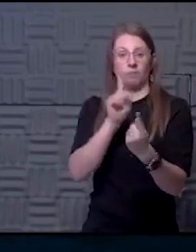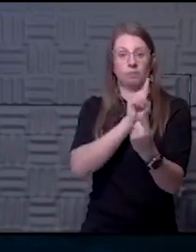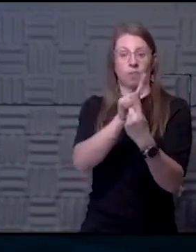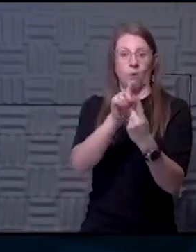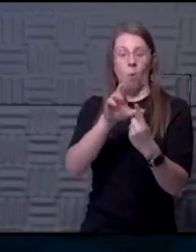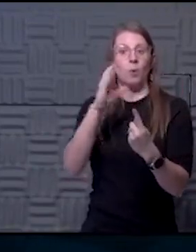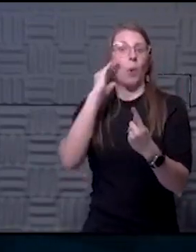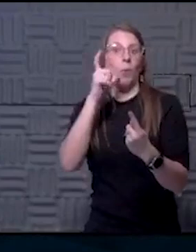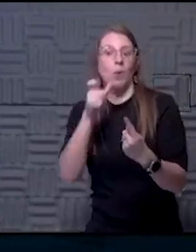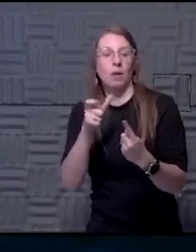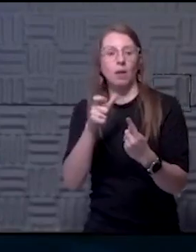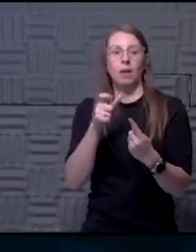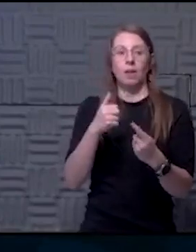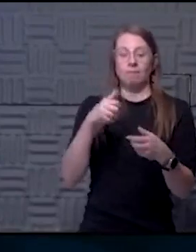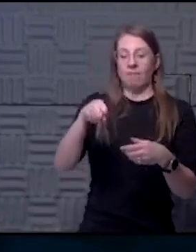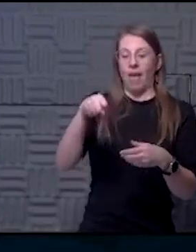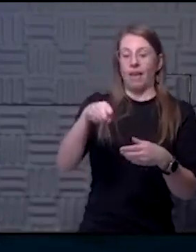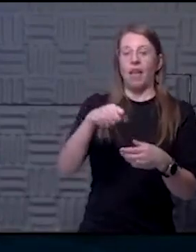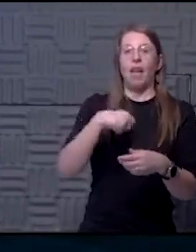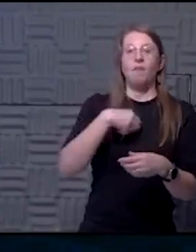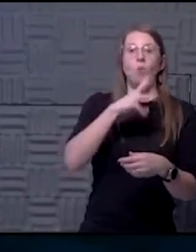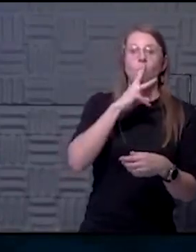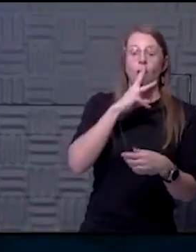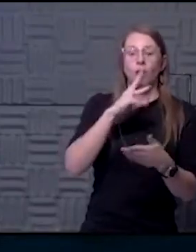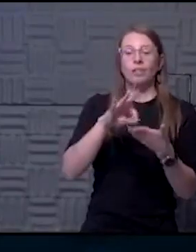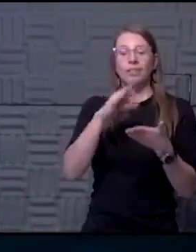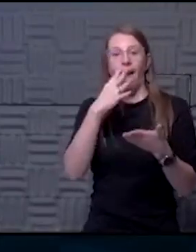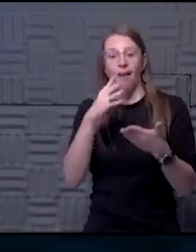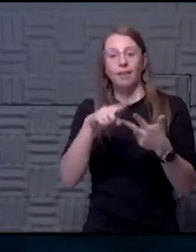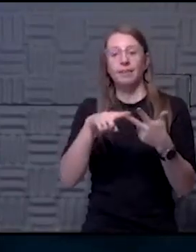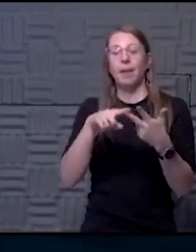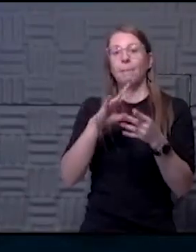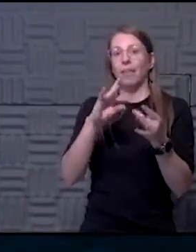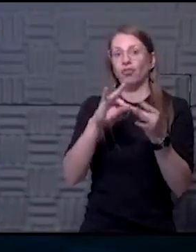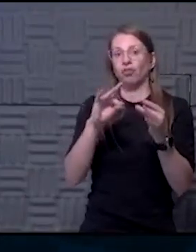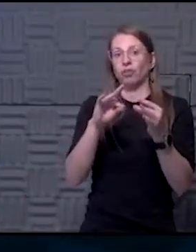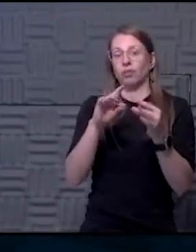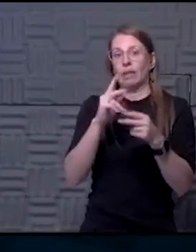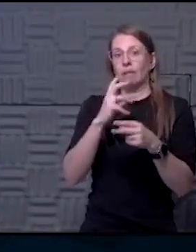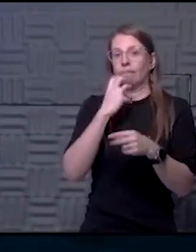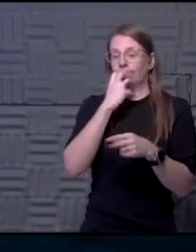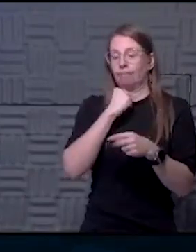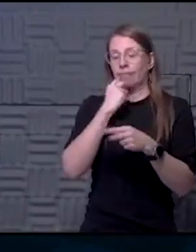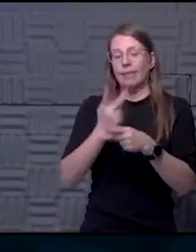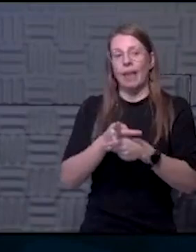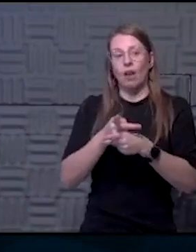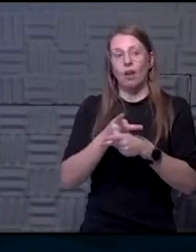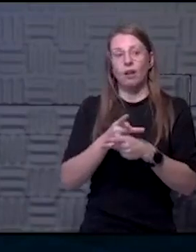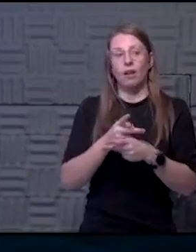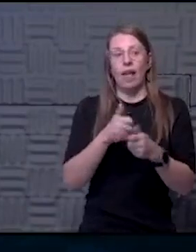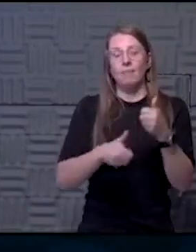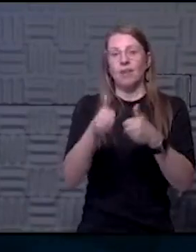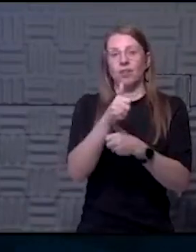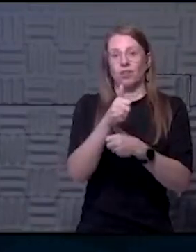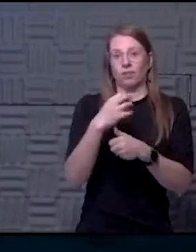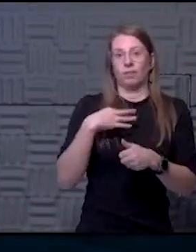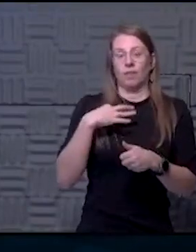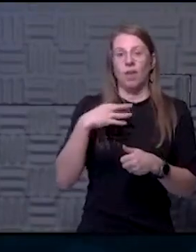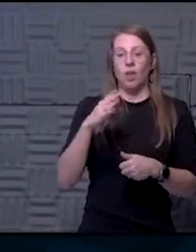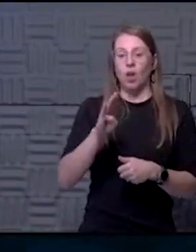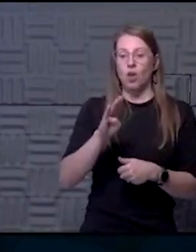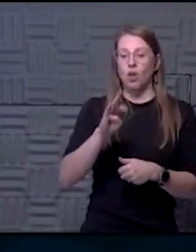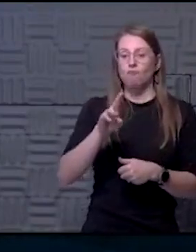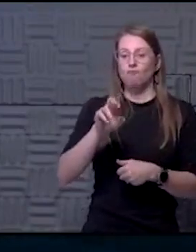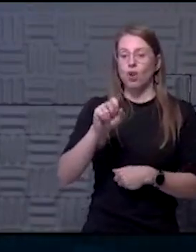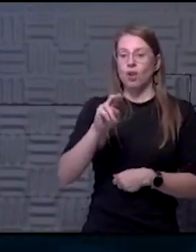bags were a mask, water, snacks, and a message of caring. This is one of our nurse administrative assistants. Her name is Bernadette Uresti,